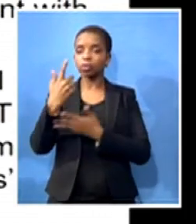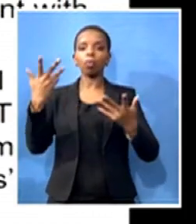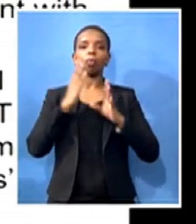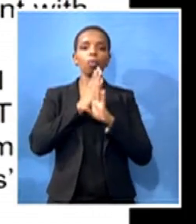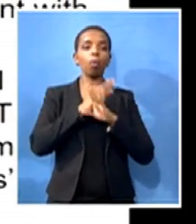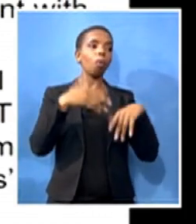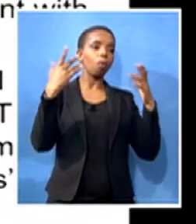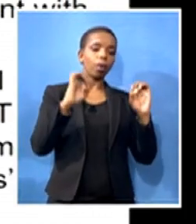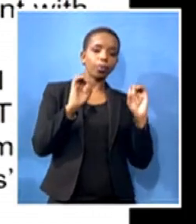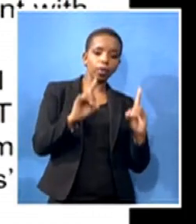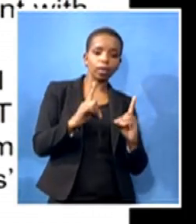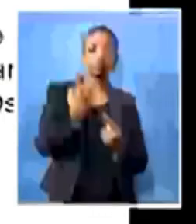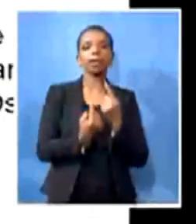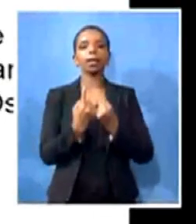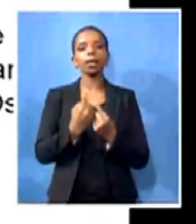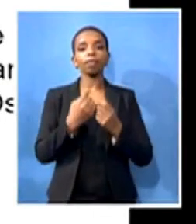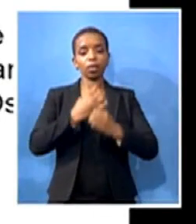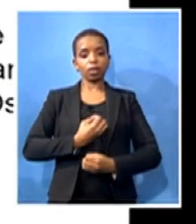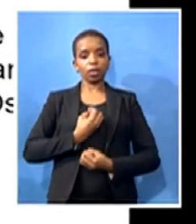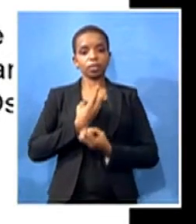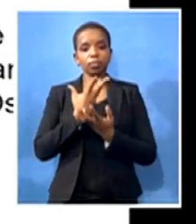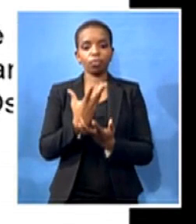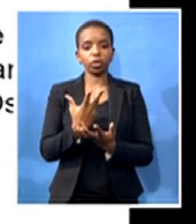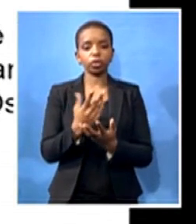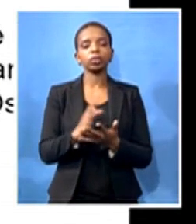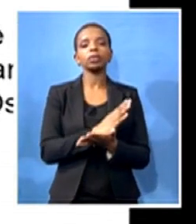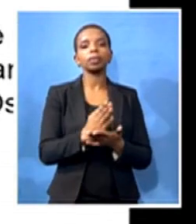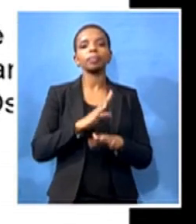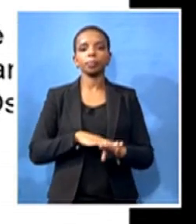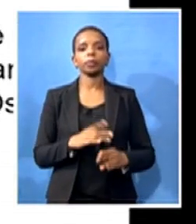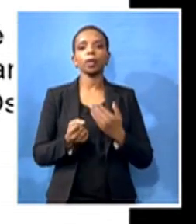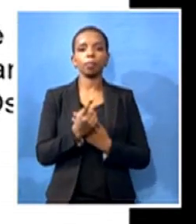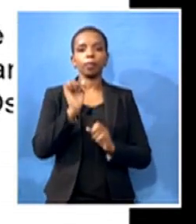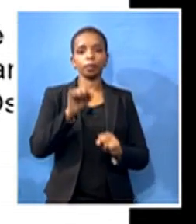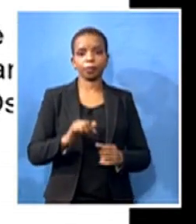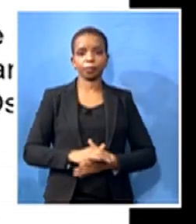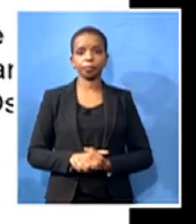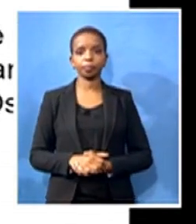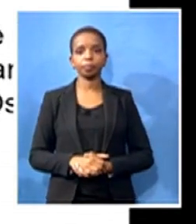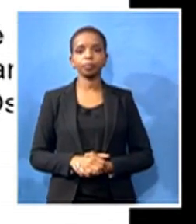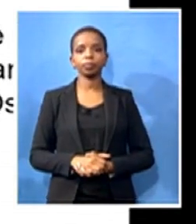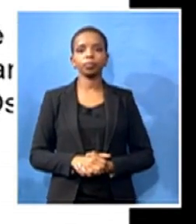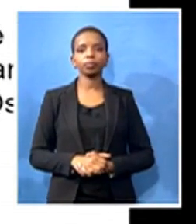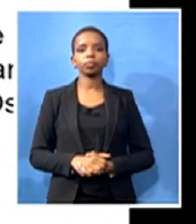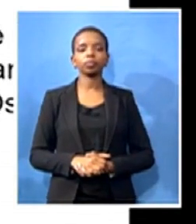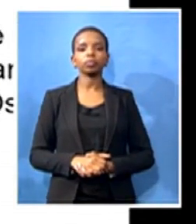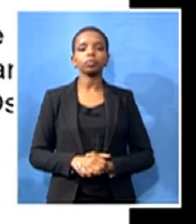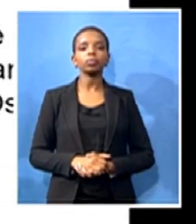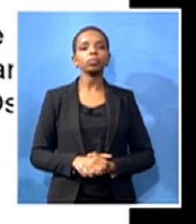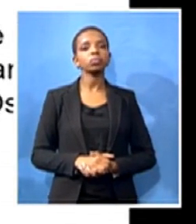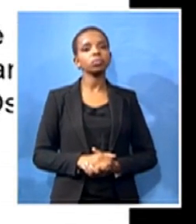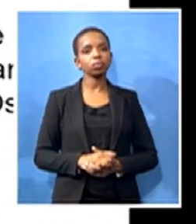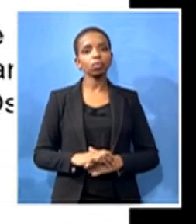to some extent. Next slide. Even in times of national disaster, limits of rights